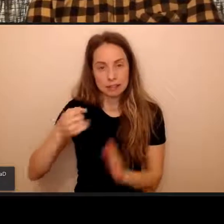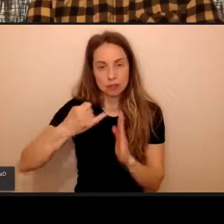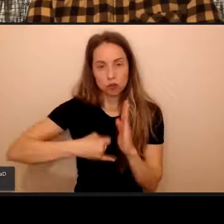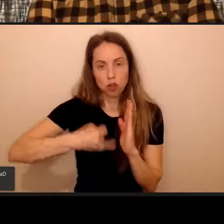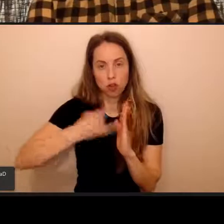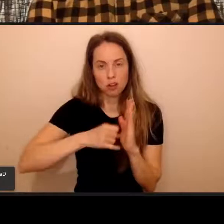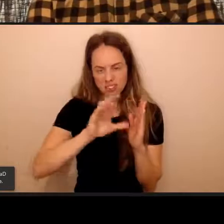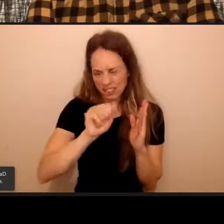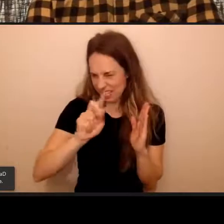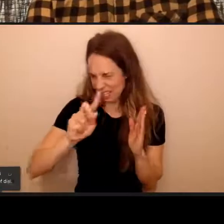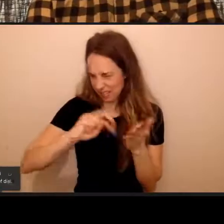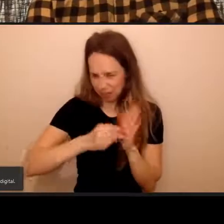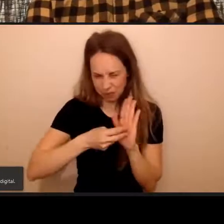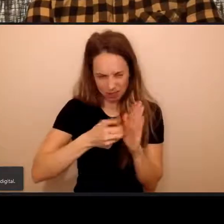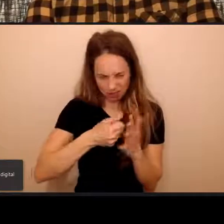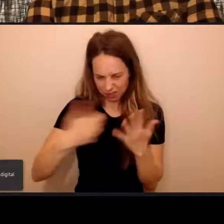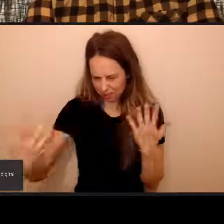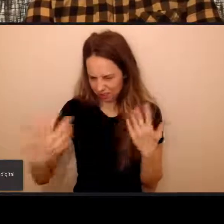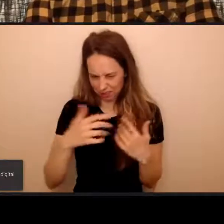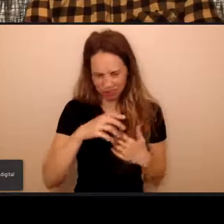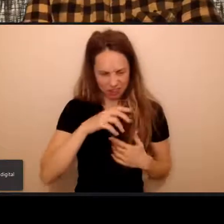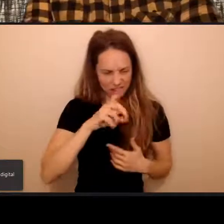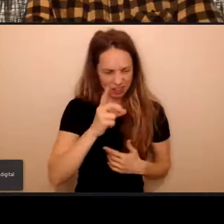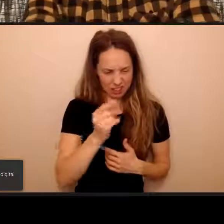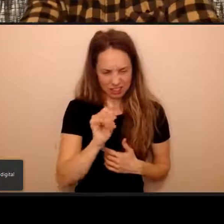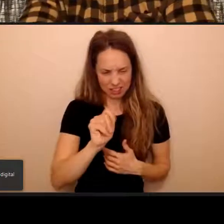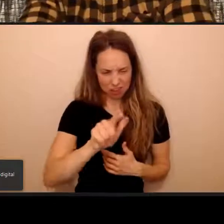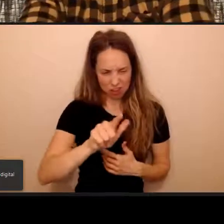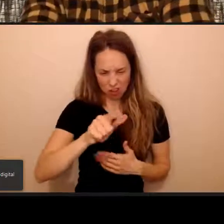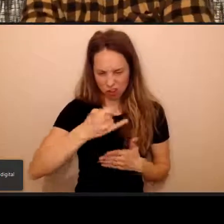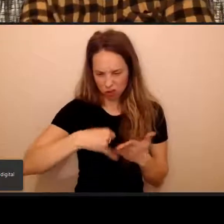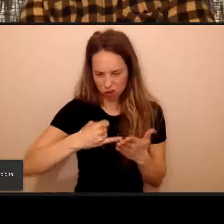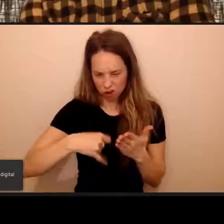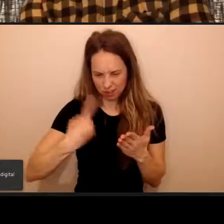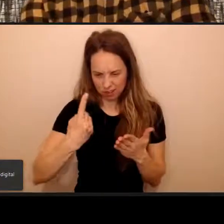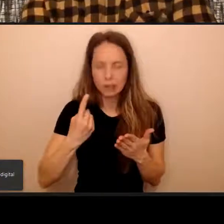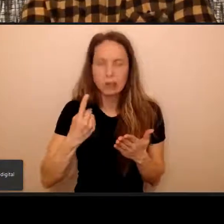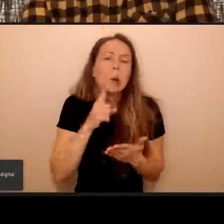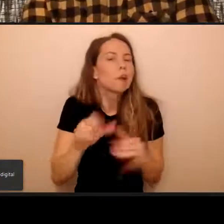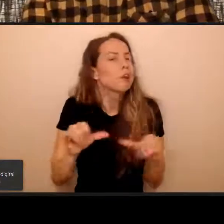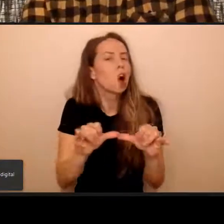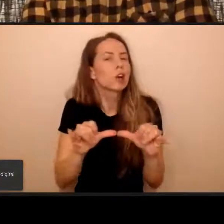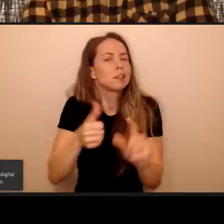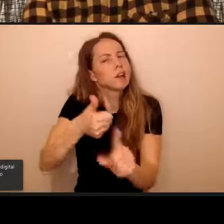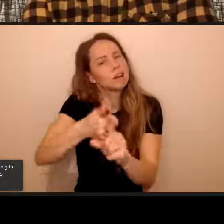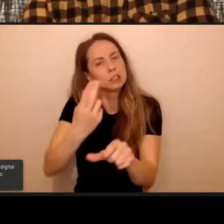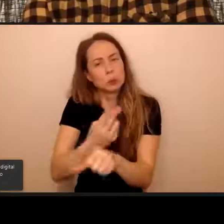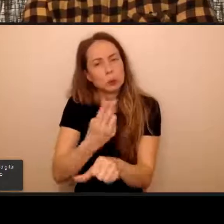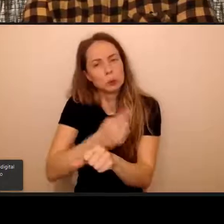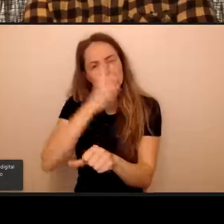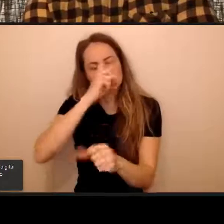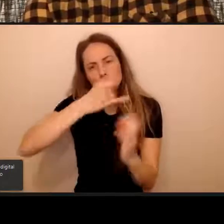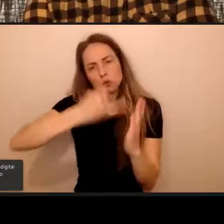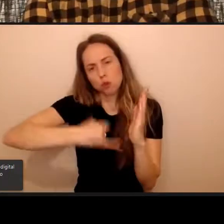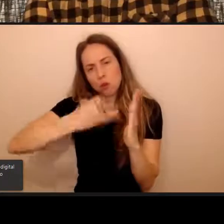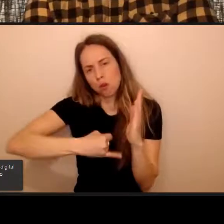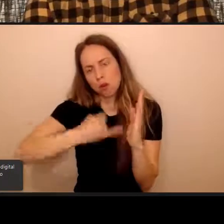for some kind of digital drawing. It was basically what architects use to draw